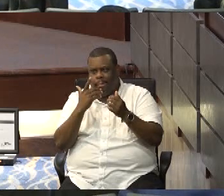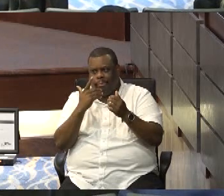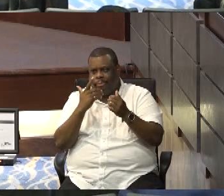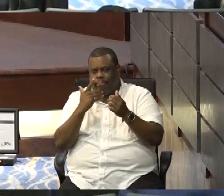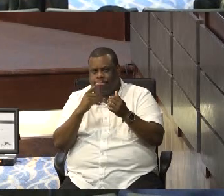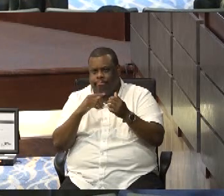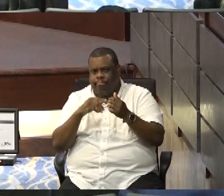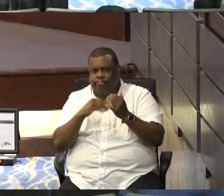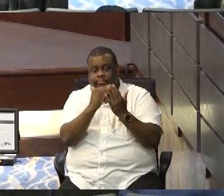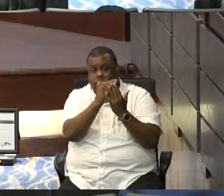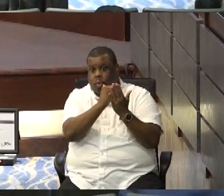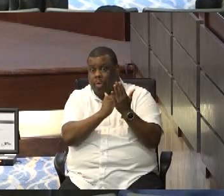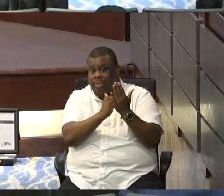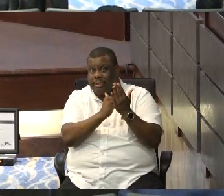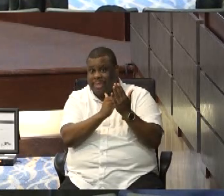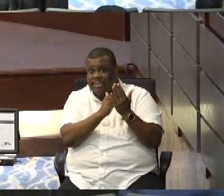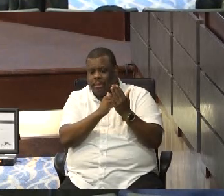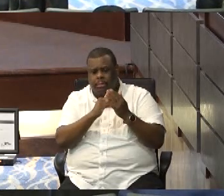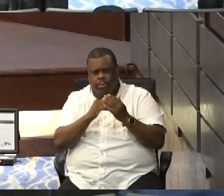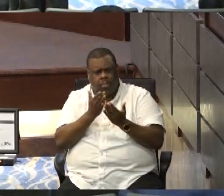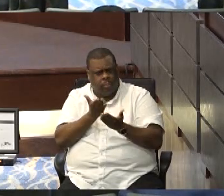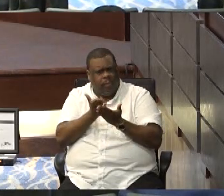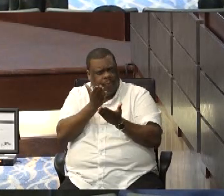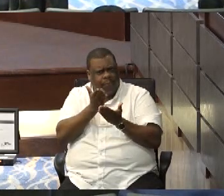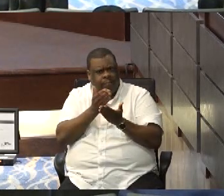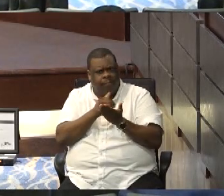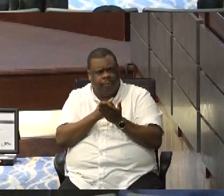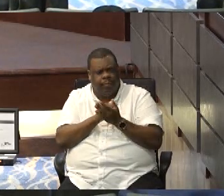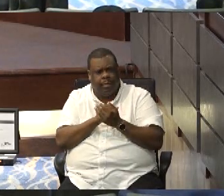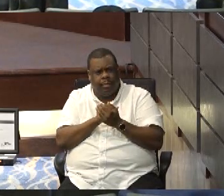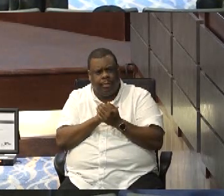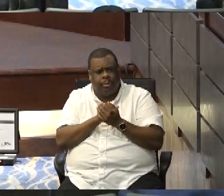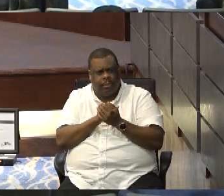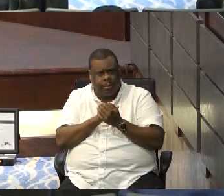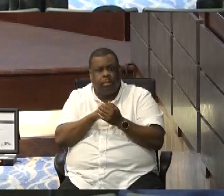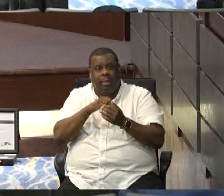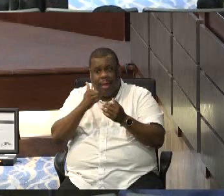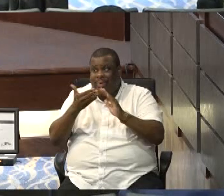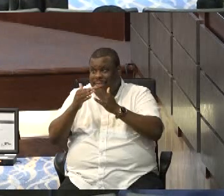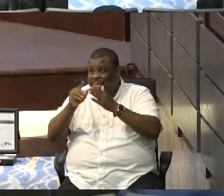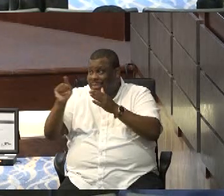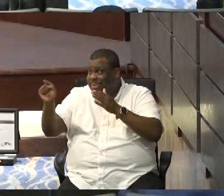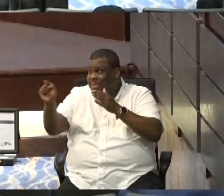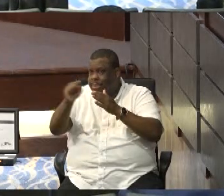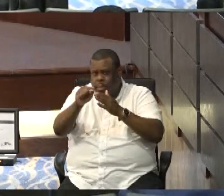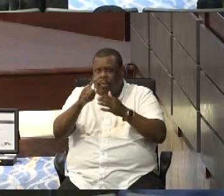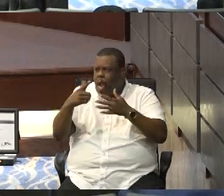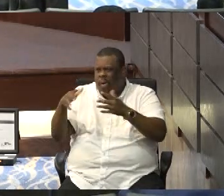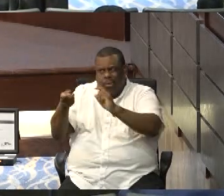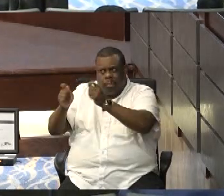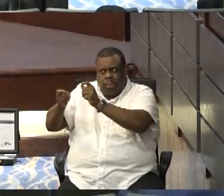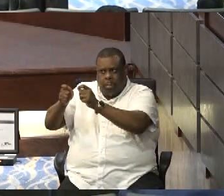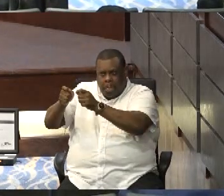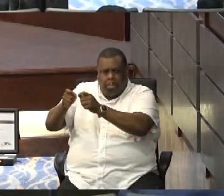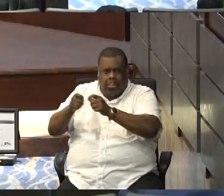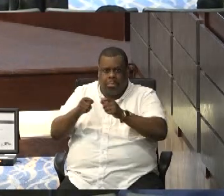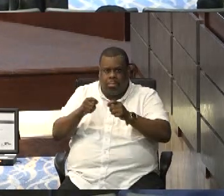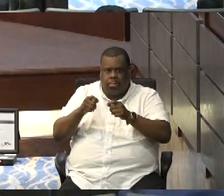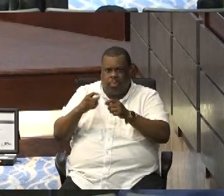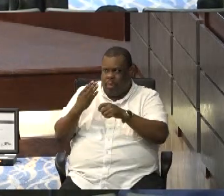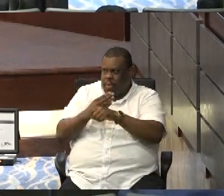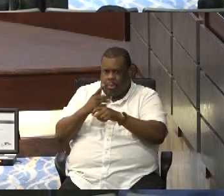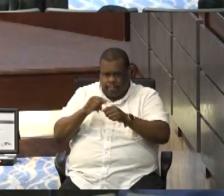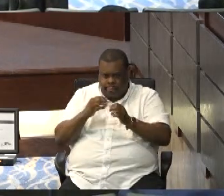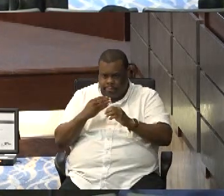city list proved that the other major cities have made those changes for that reason,